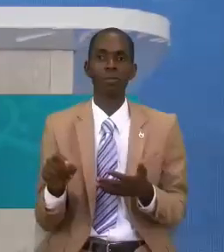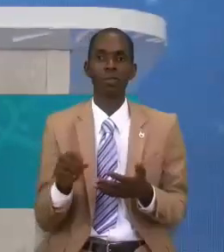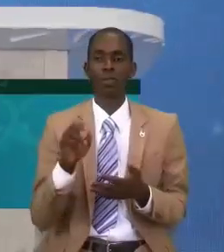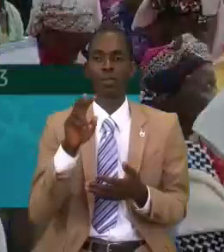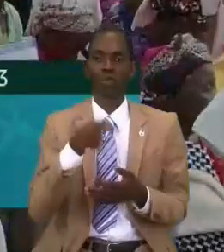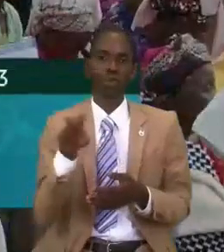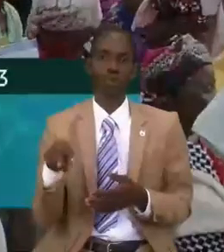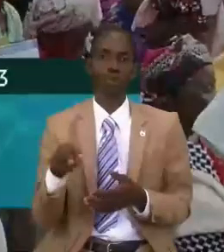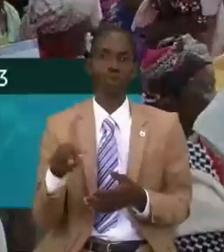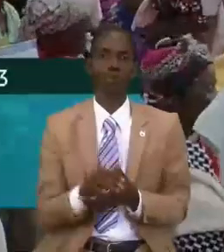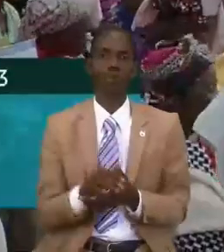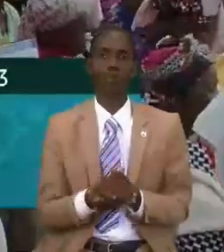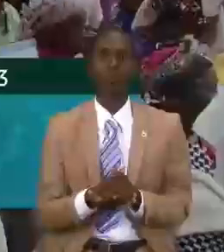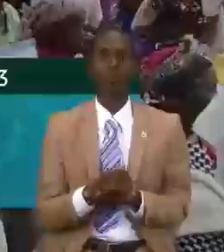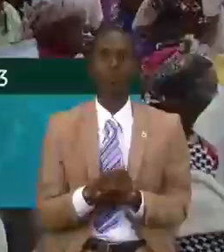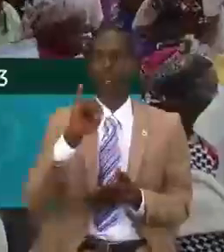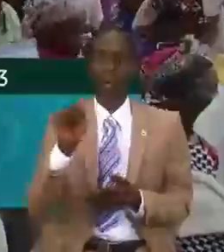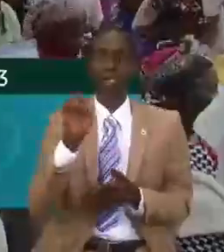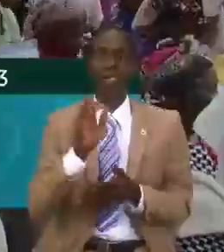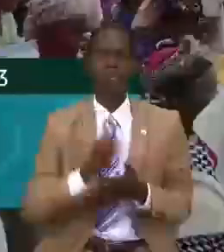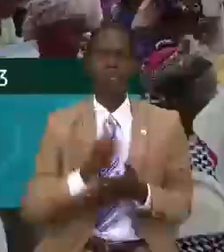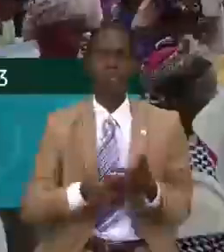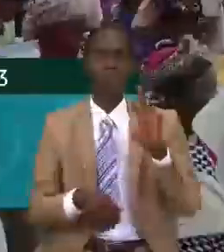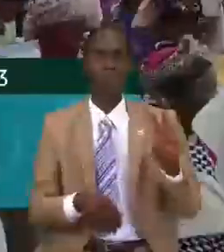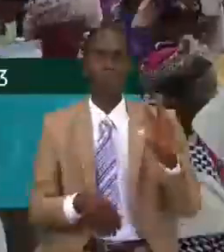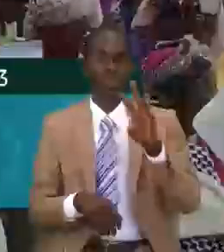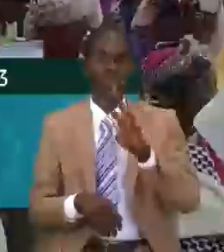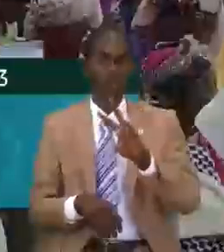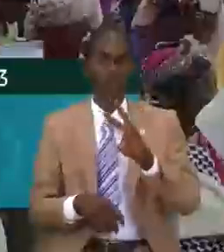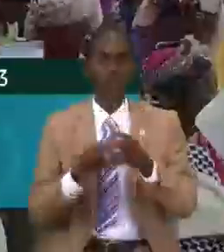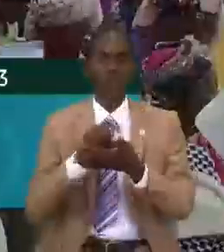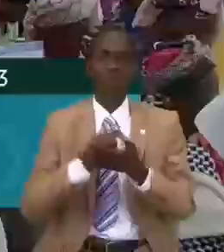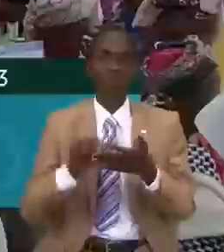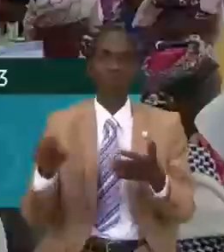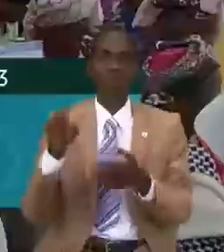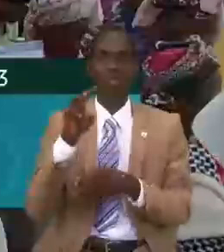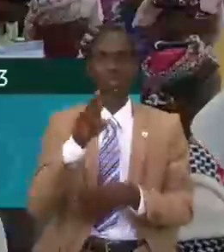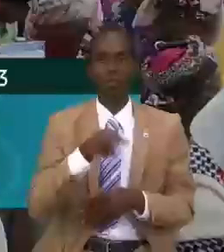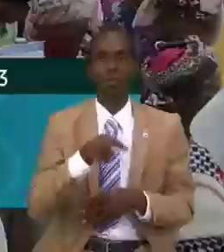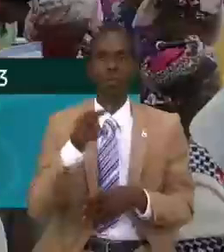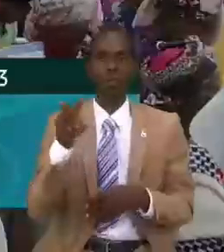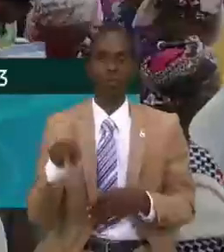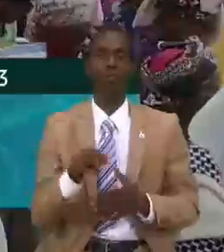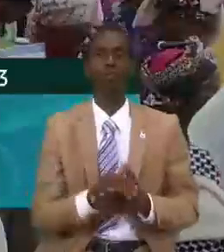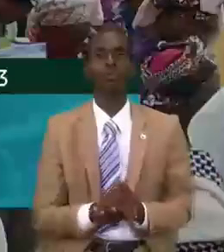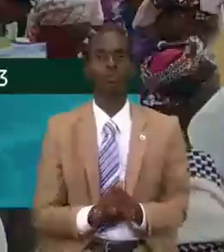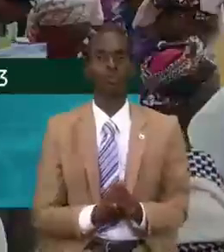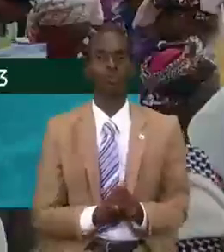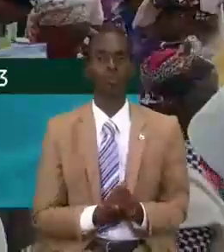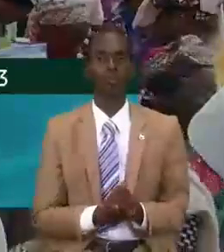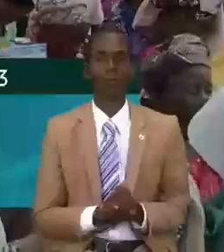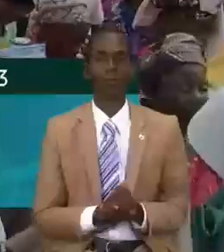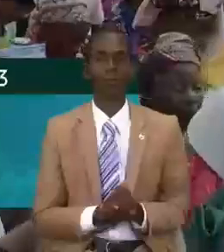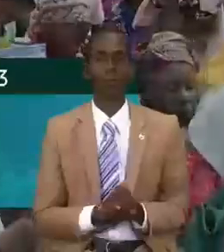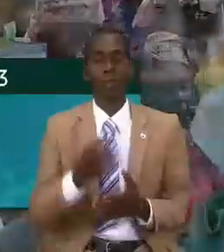chapter 66, verse 22. For as the new